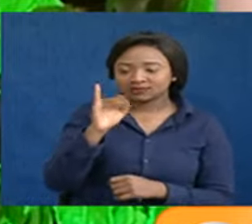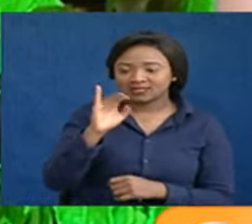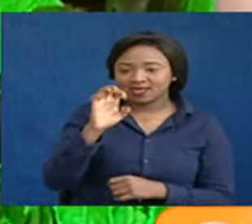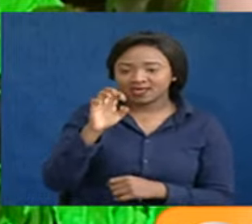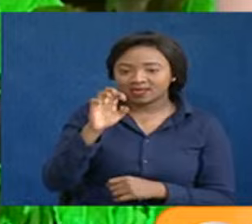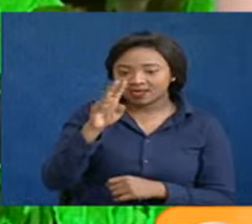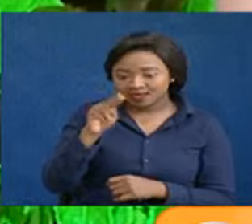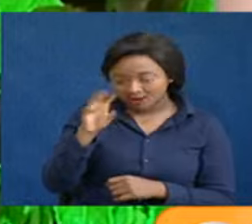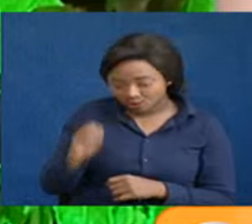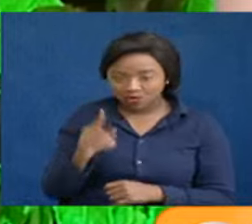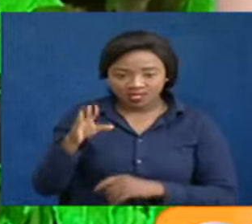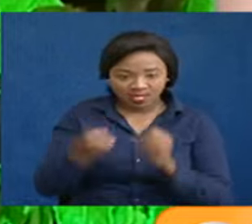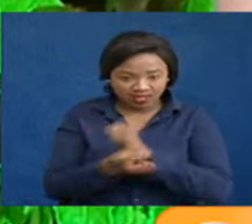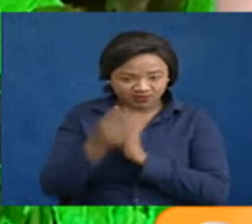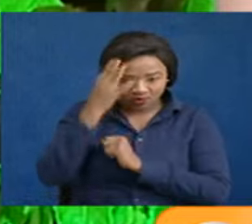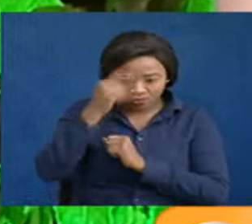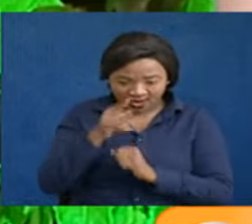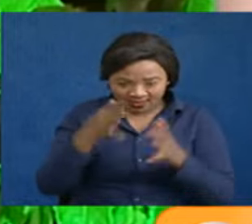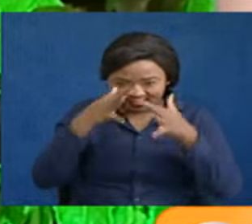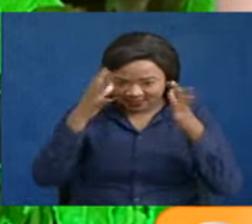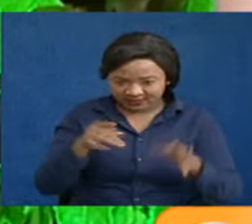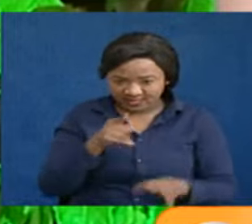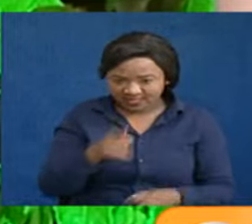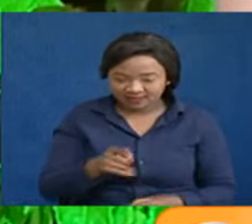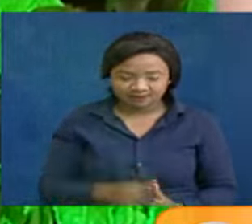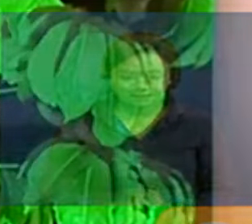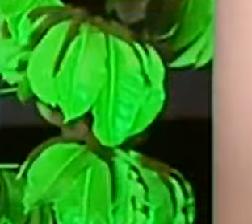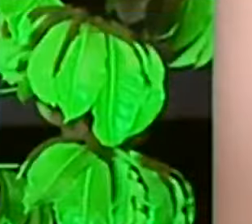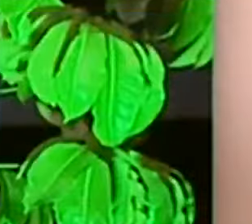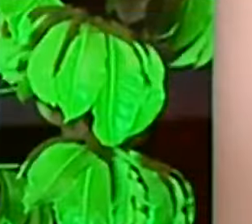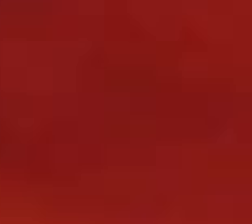us the inspiration behind Akala 21.